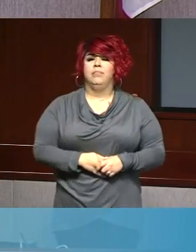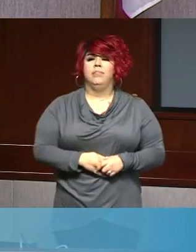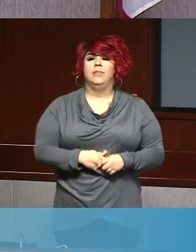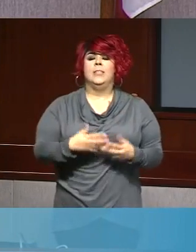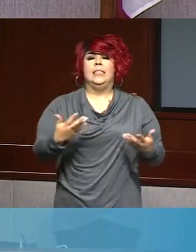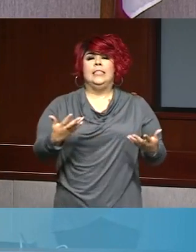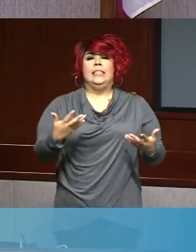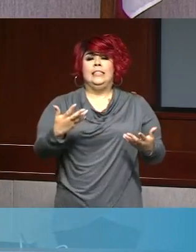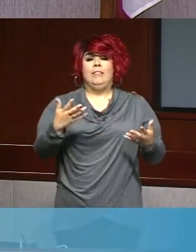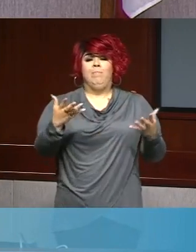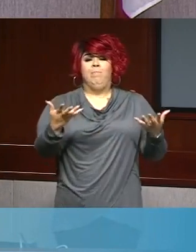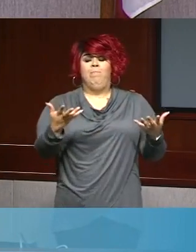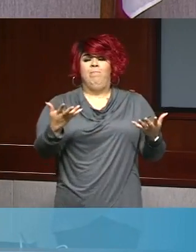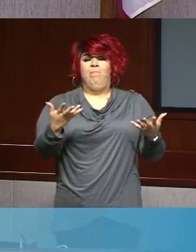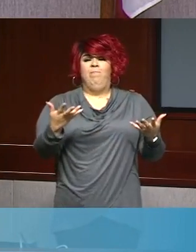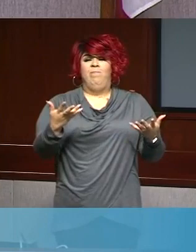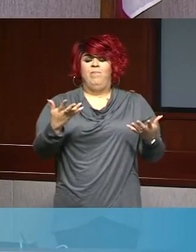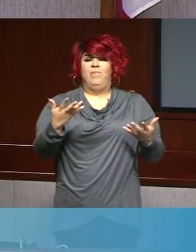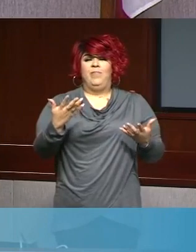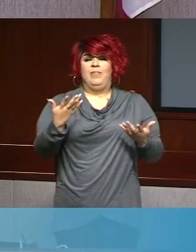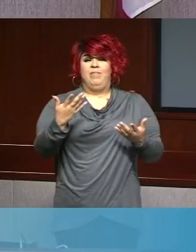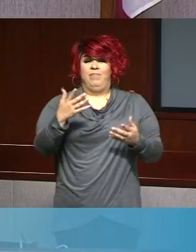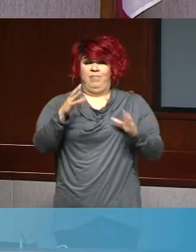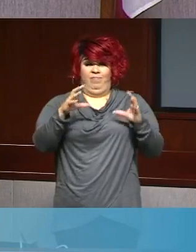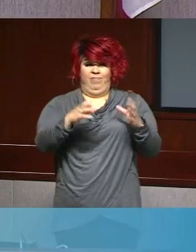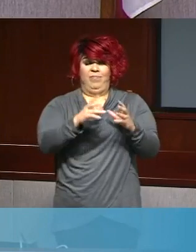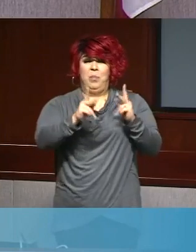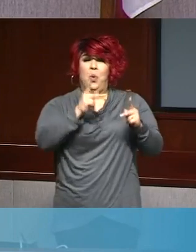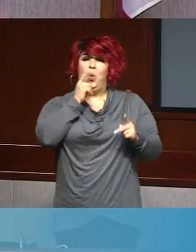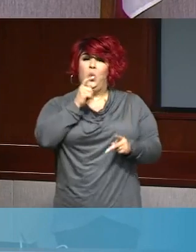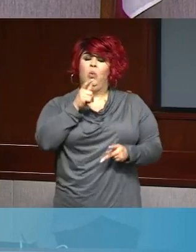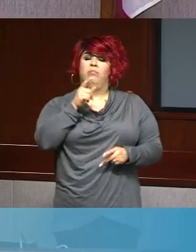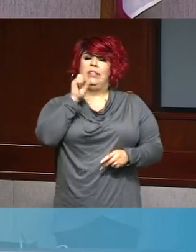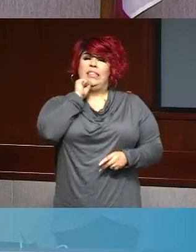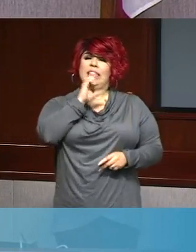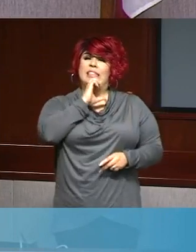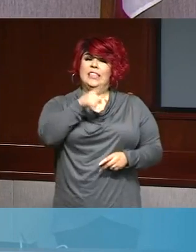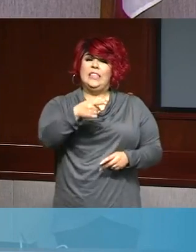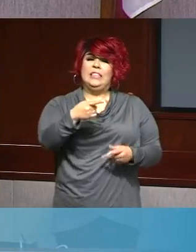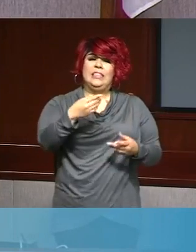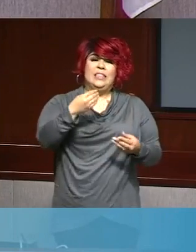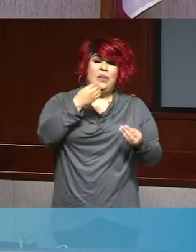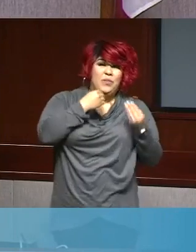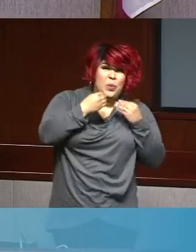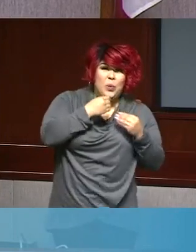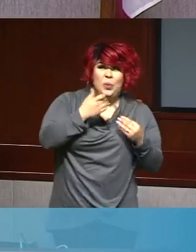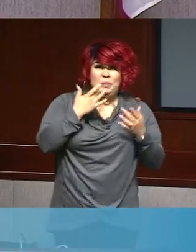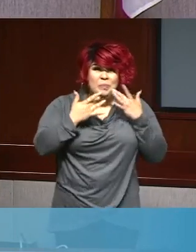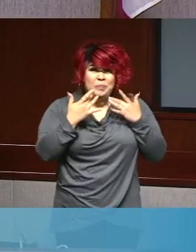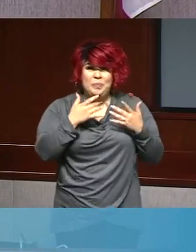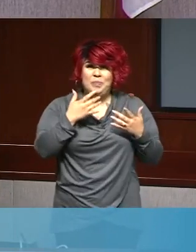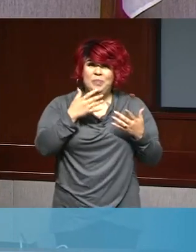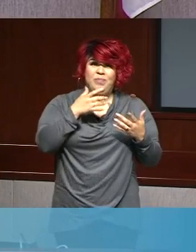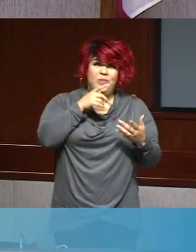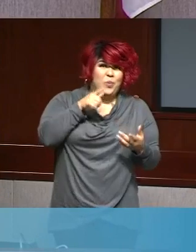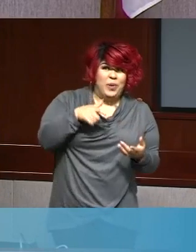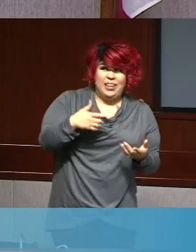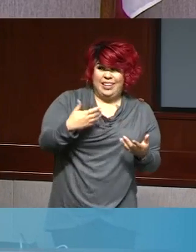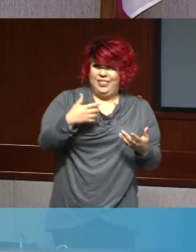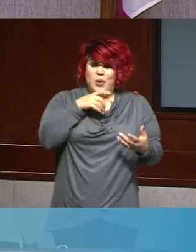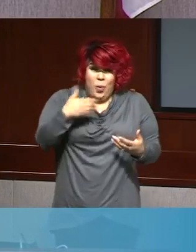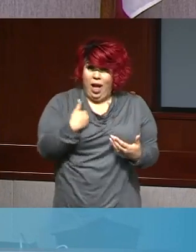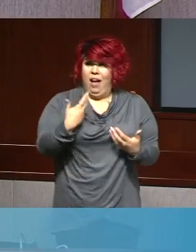our vulnerable seniors in this community, those 65 and up, many of whom have pre-existing